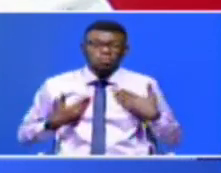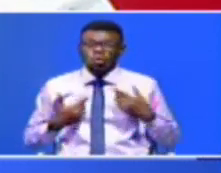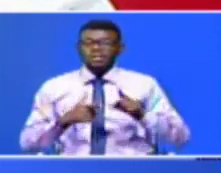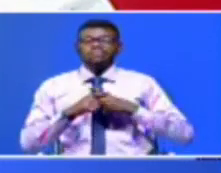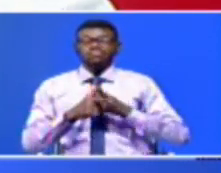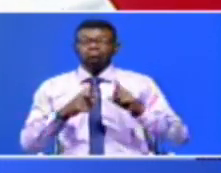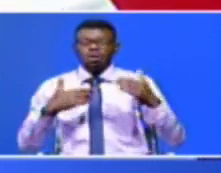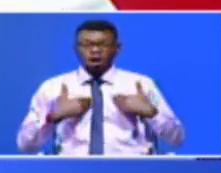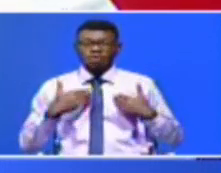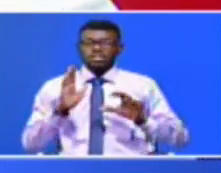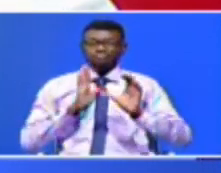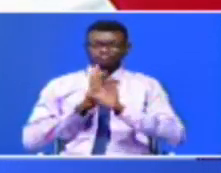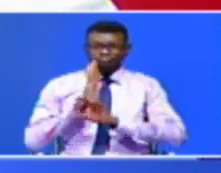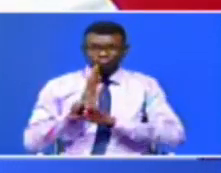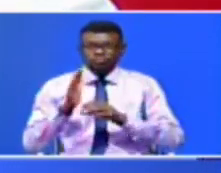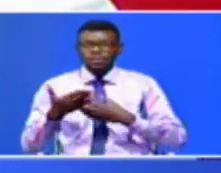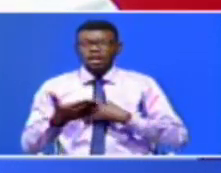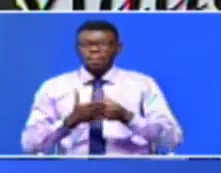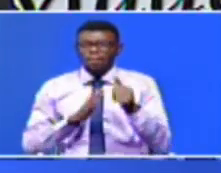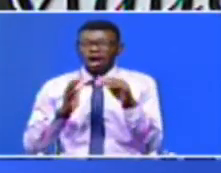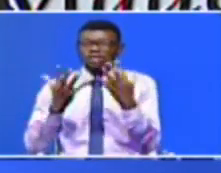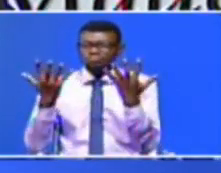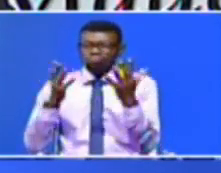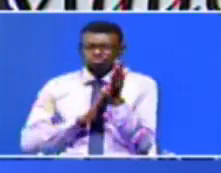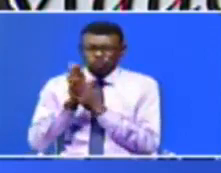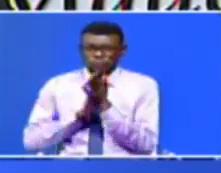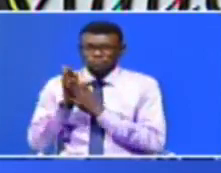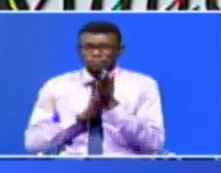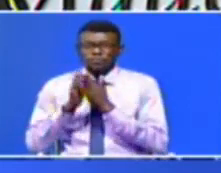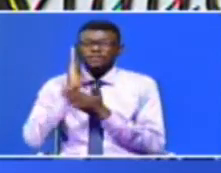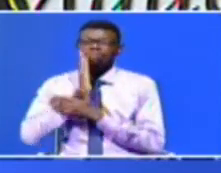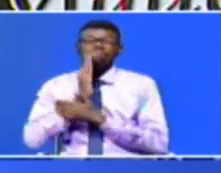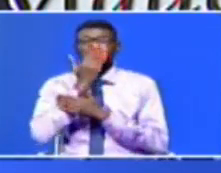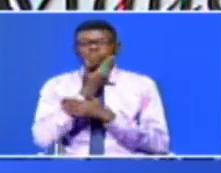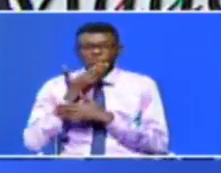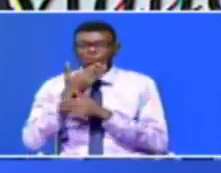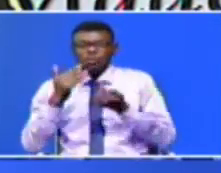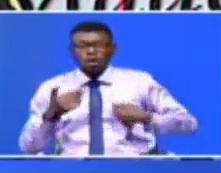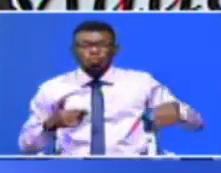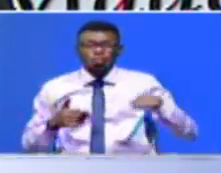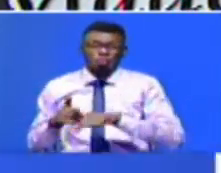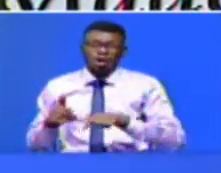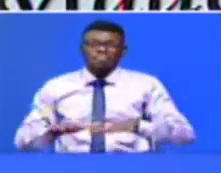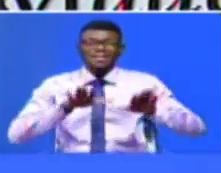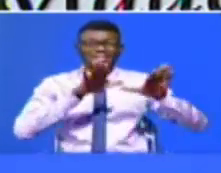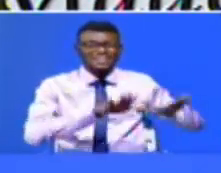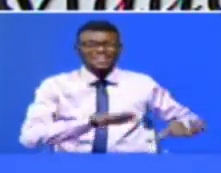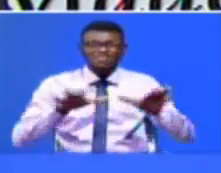country in terms of buying them the sunscreen lotion. We continue to suffer from what I